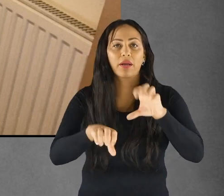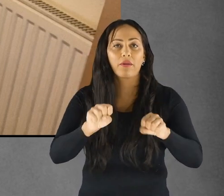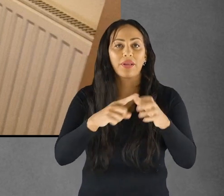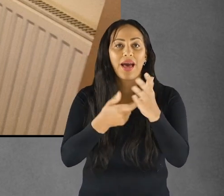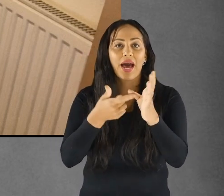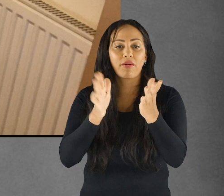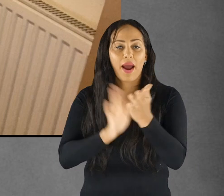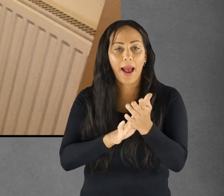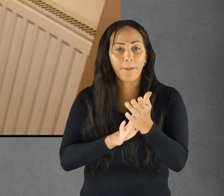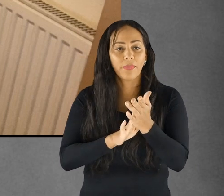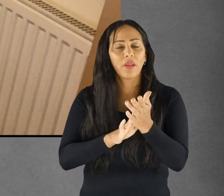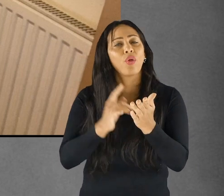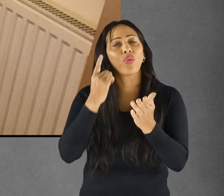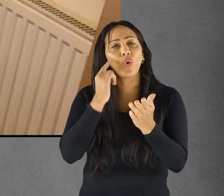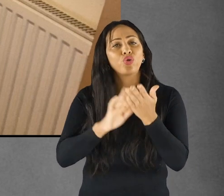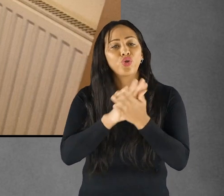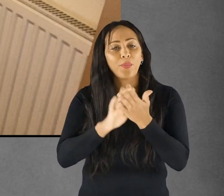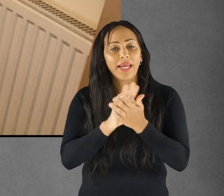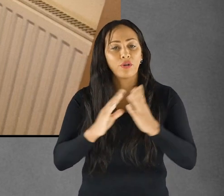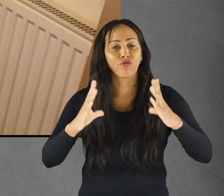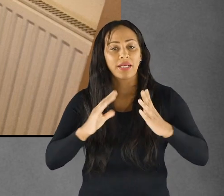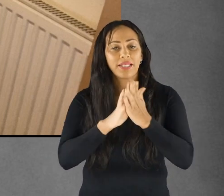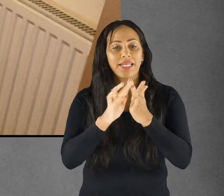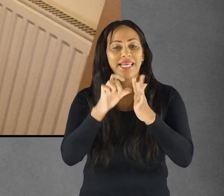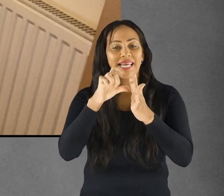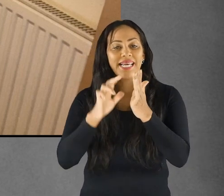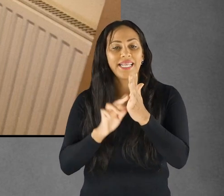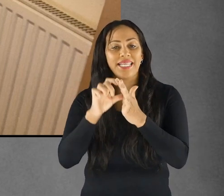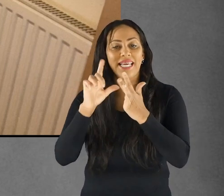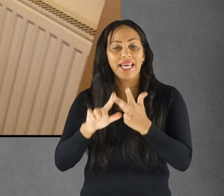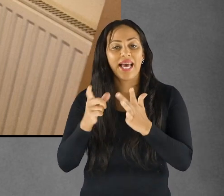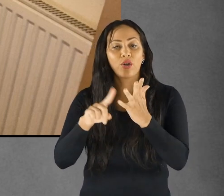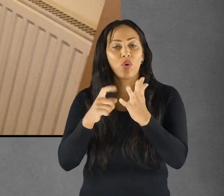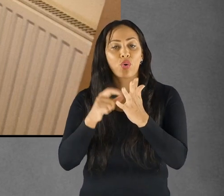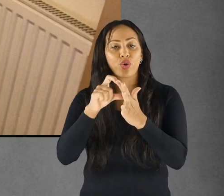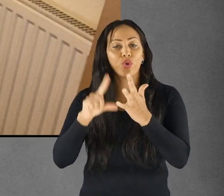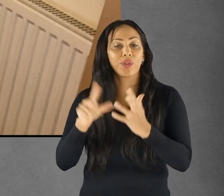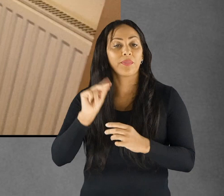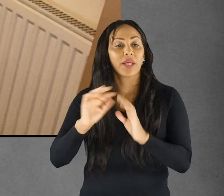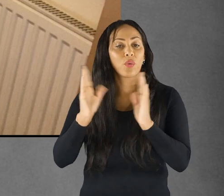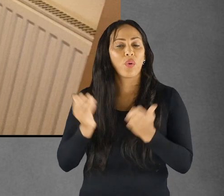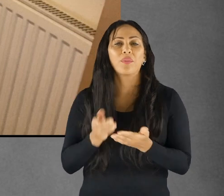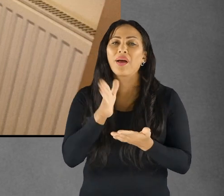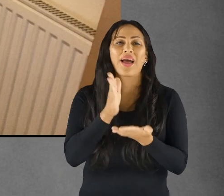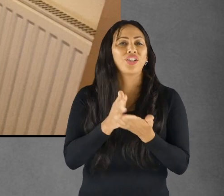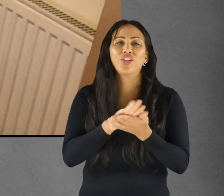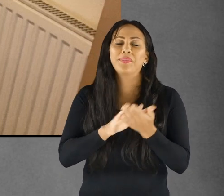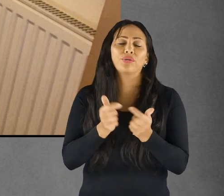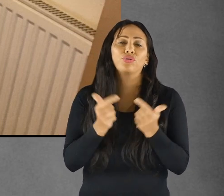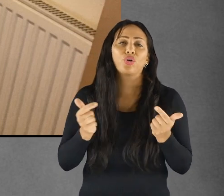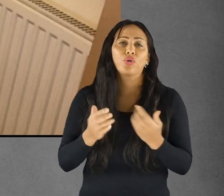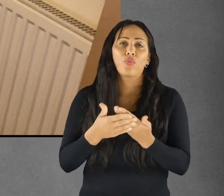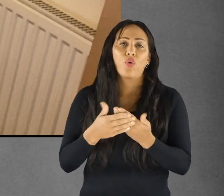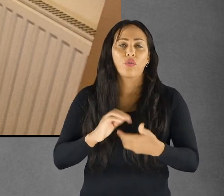takeover, which is Araam, which is thought to mean rest in Hindi and Urdu speaking world, but actually means